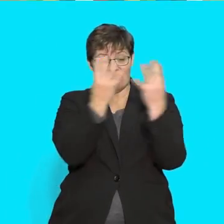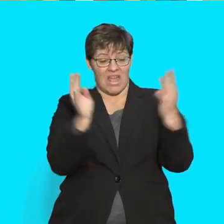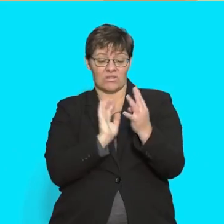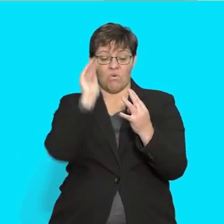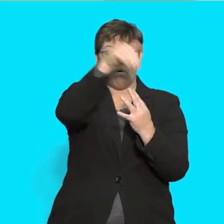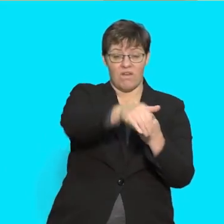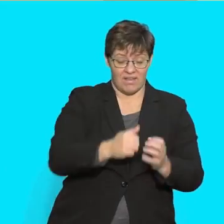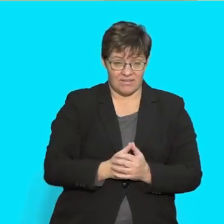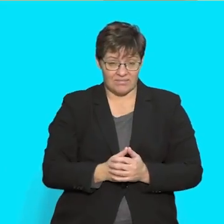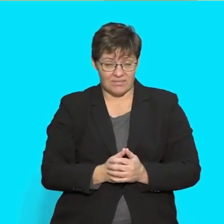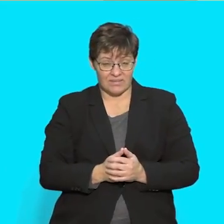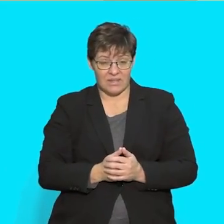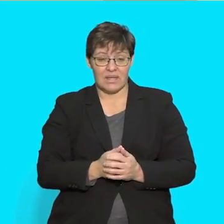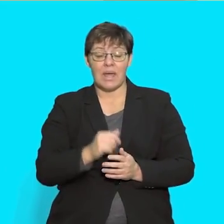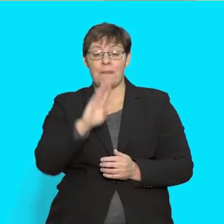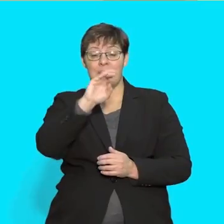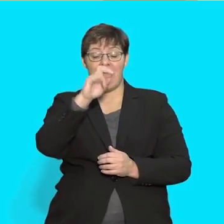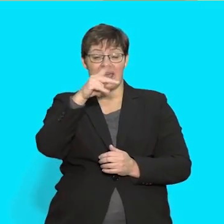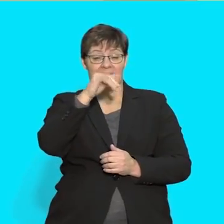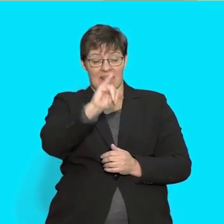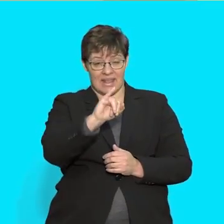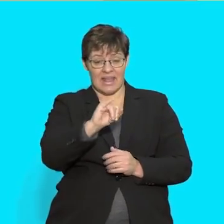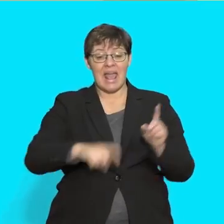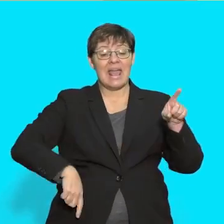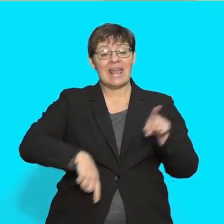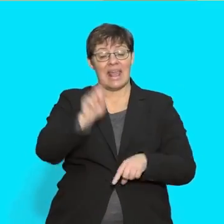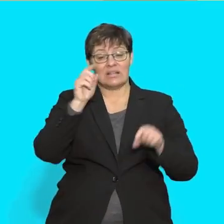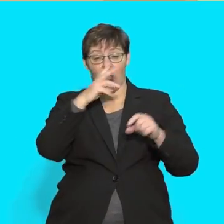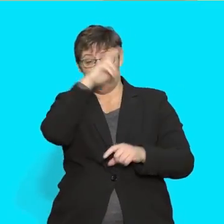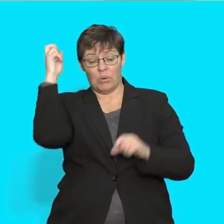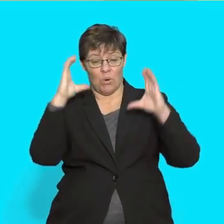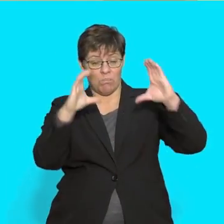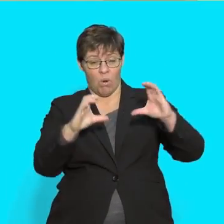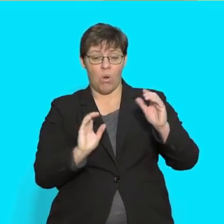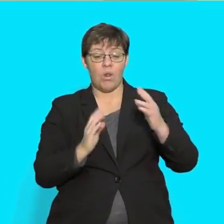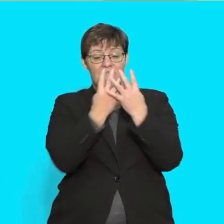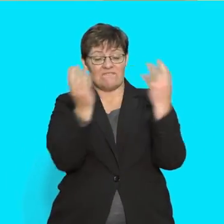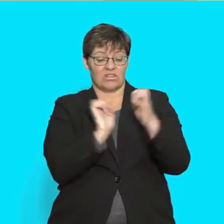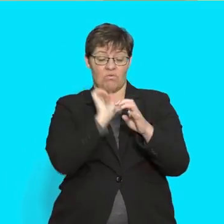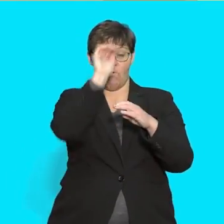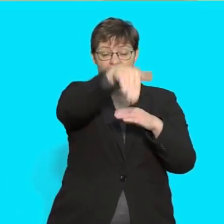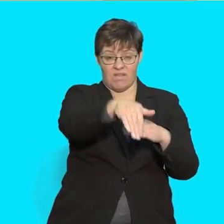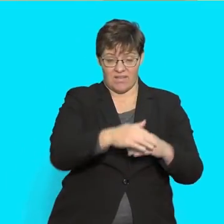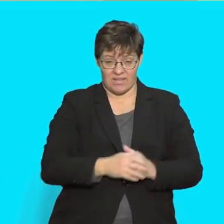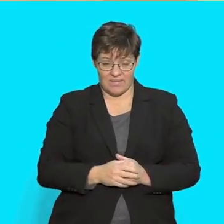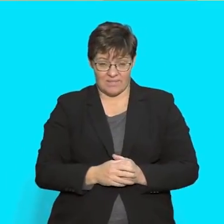again. Peggy kicked a blue ball over the fence.